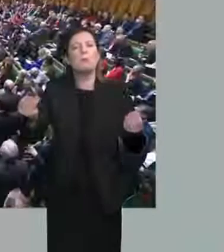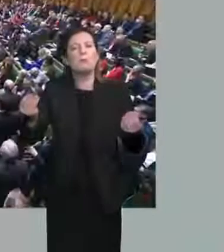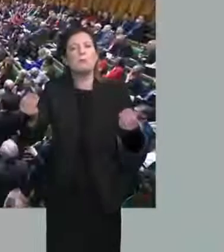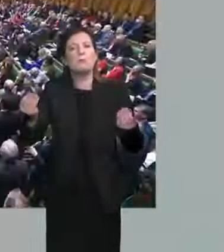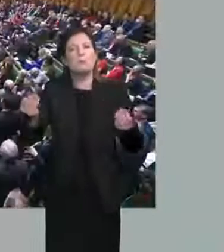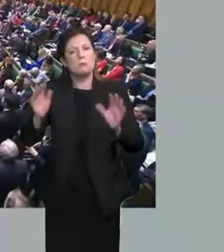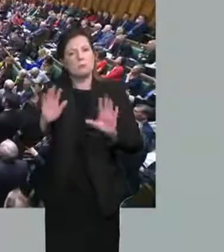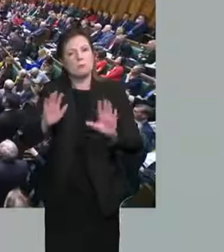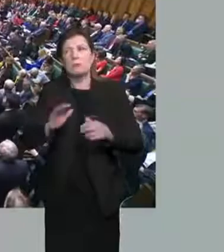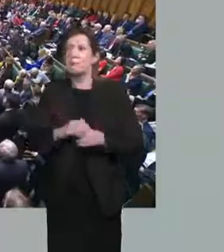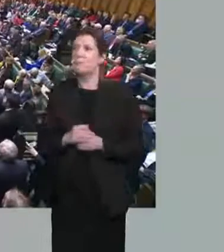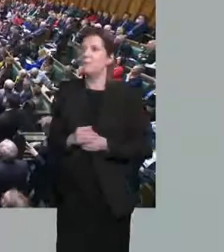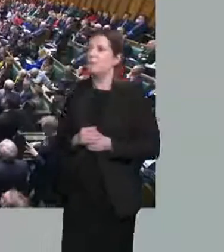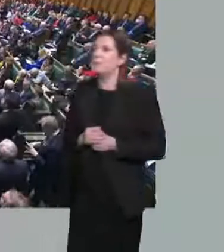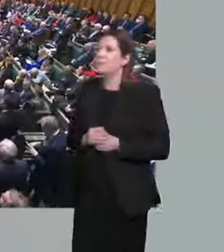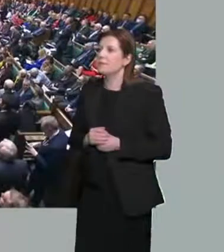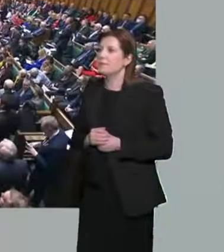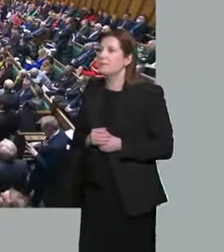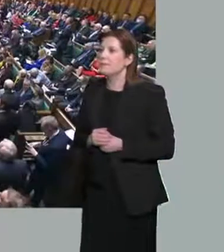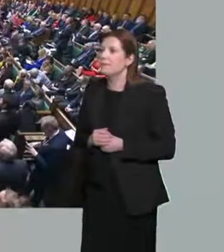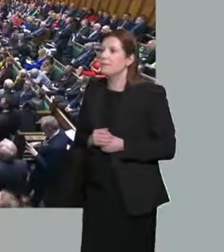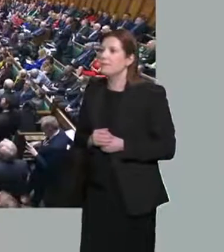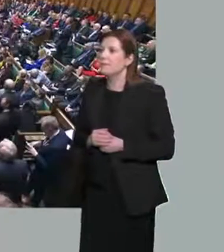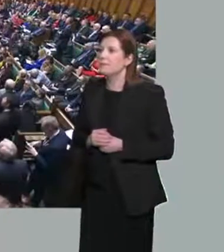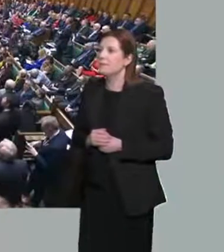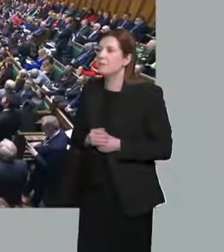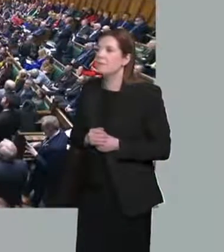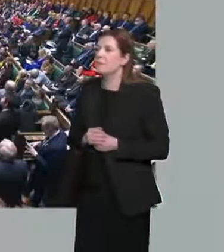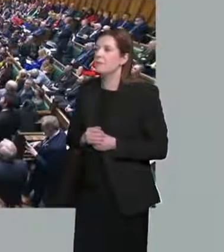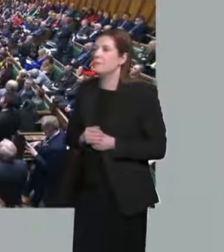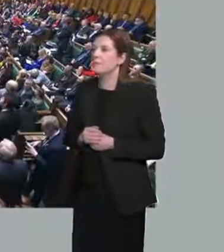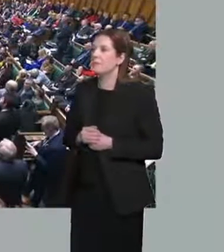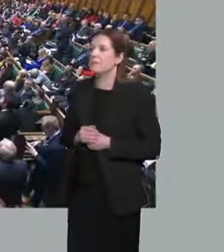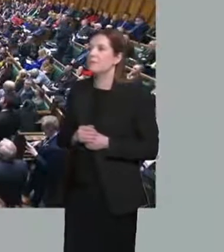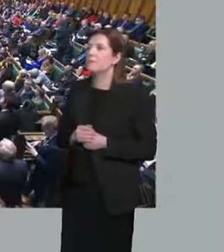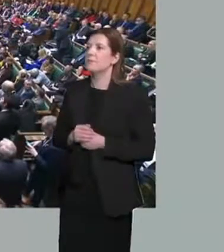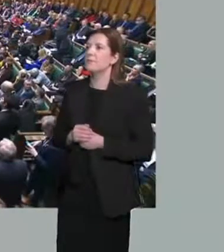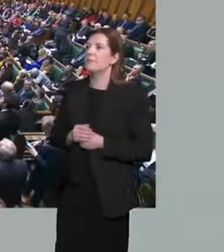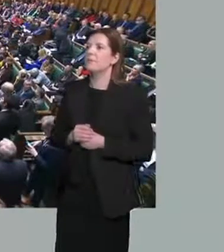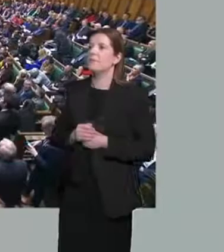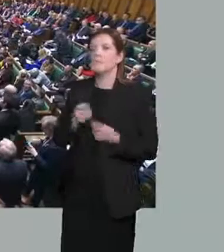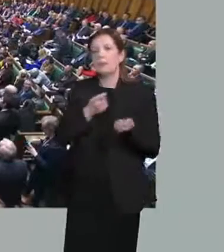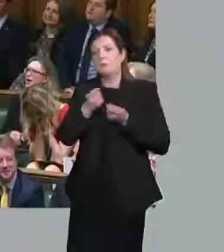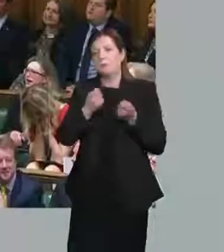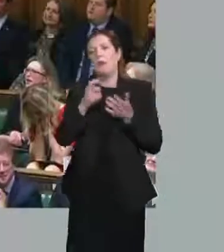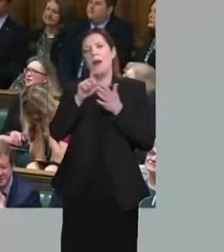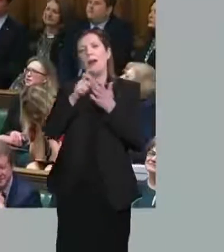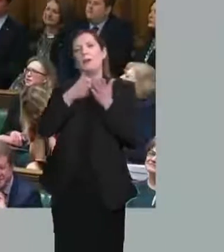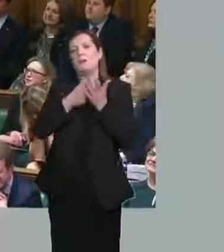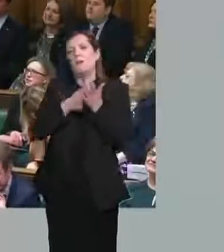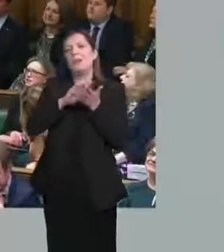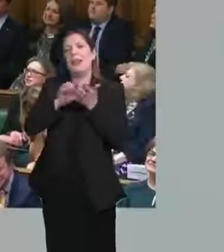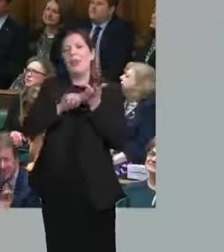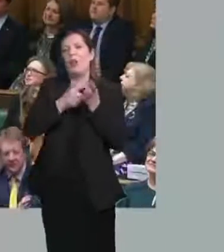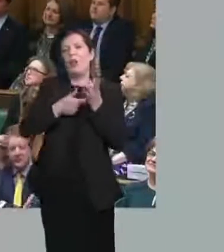Angela Richardson. Thank you, Mr. Speaker. I welcome the important interim report from Dr. Hilary Cass, in which she